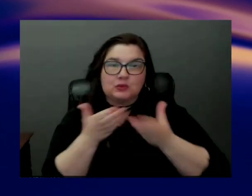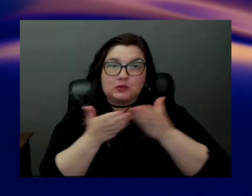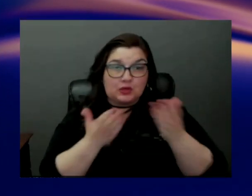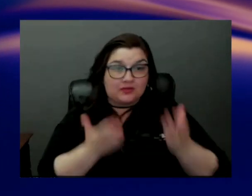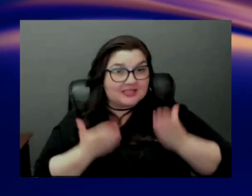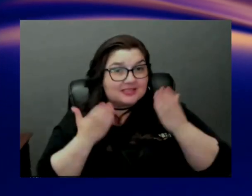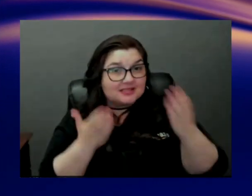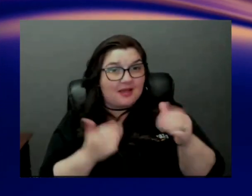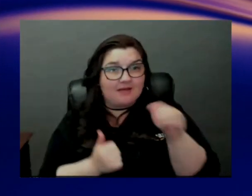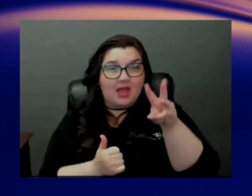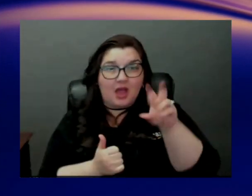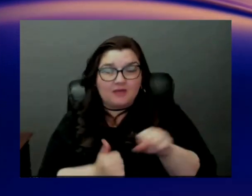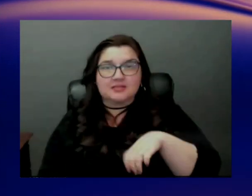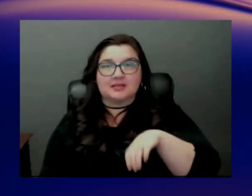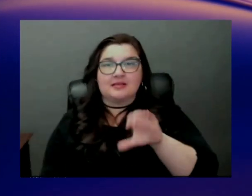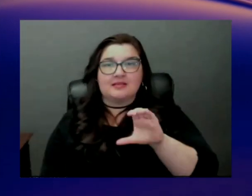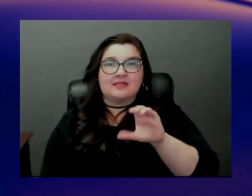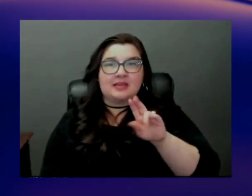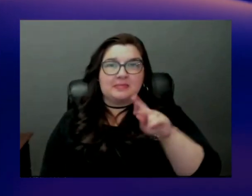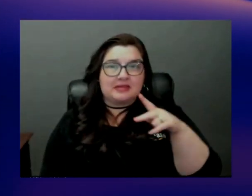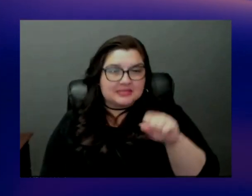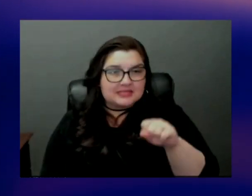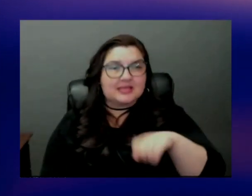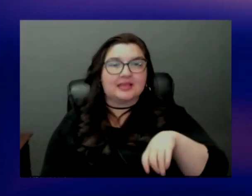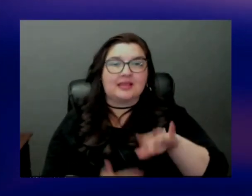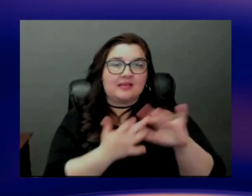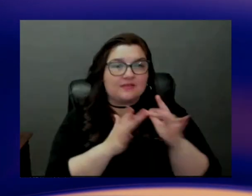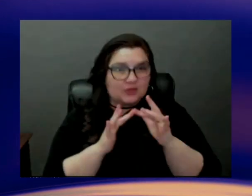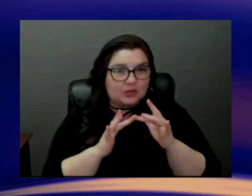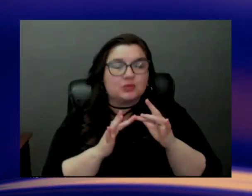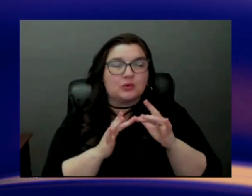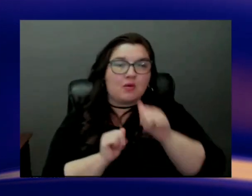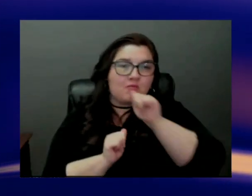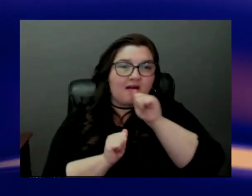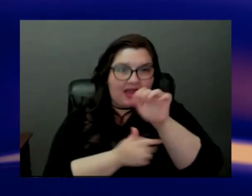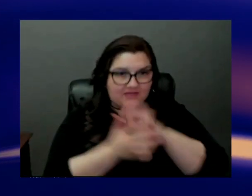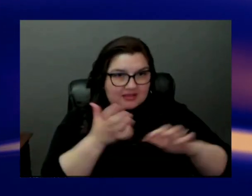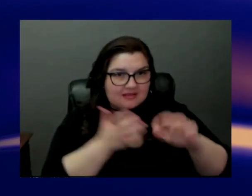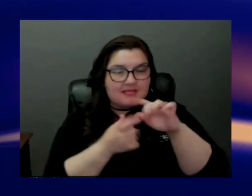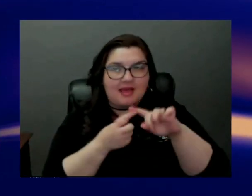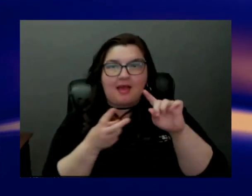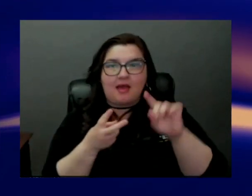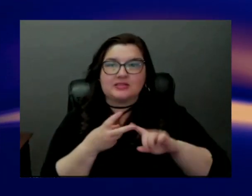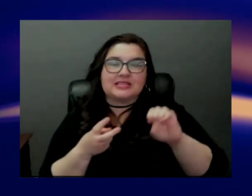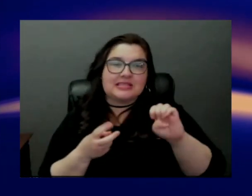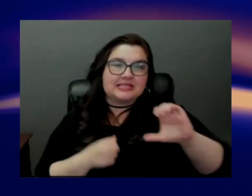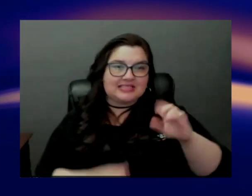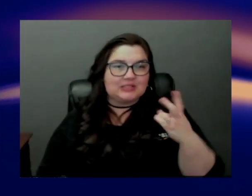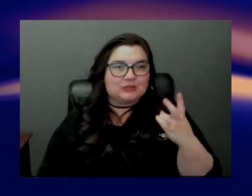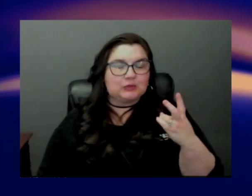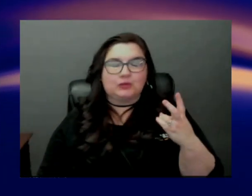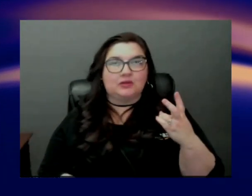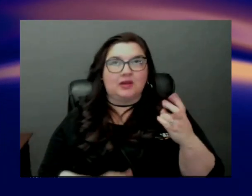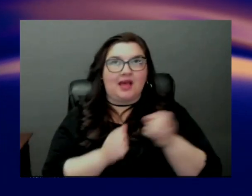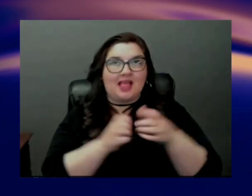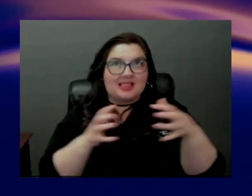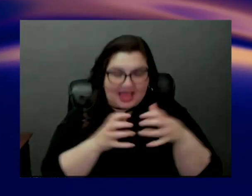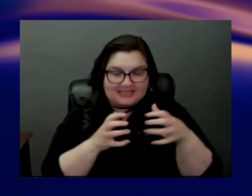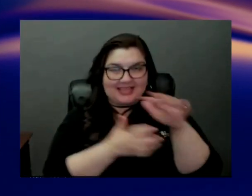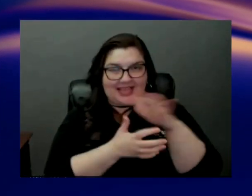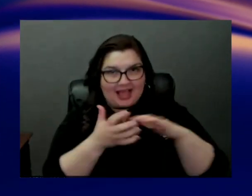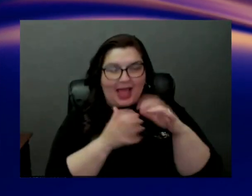Amazon VPC or Virtual Private Cloud, Amazon EC2 or Elastic Compute Cloud, or Elastic Cloud Compute, I apologize, and the